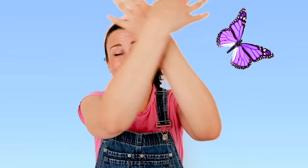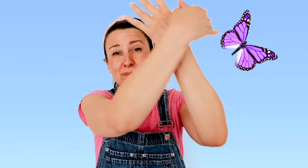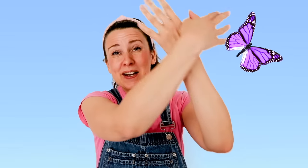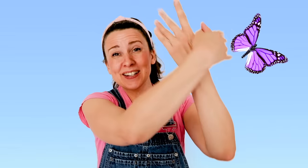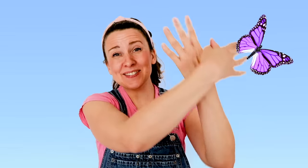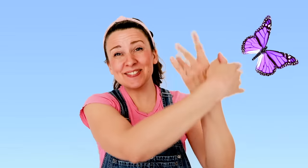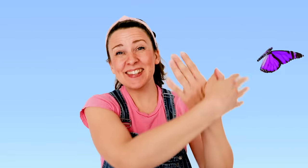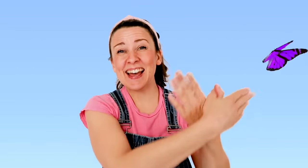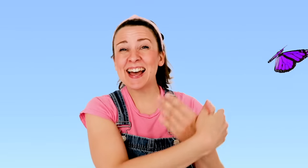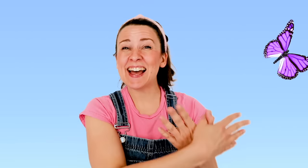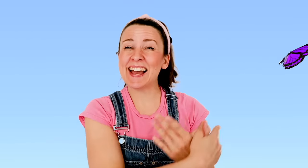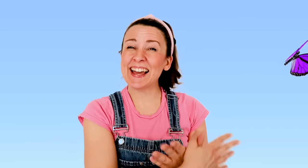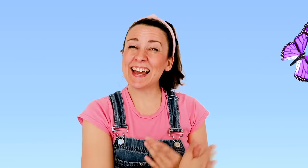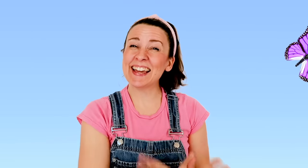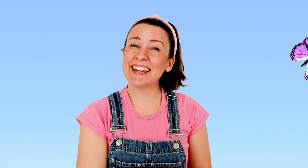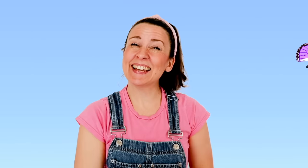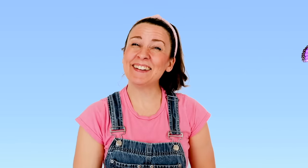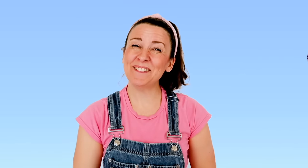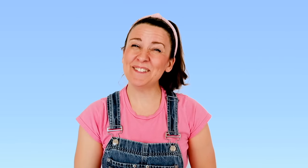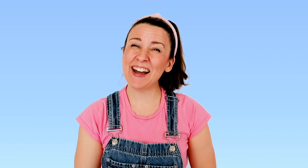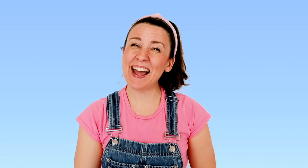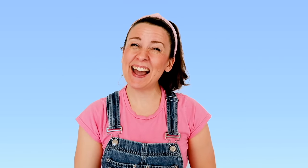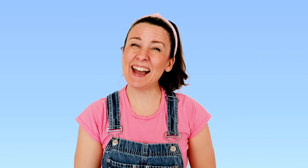job. It's your butterfly.